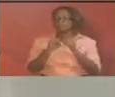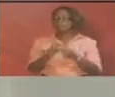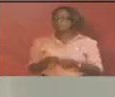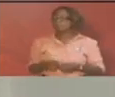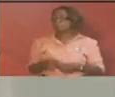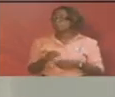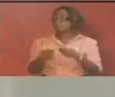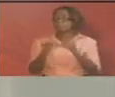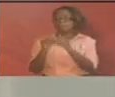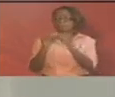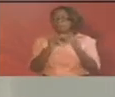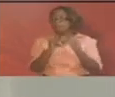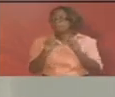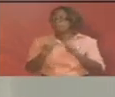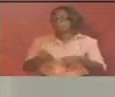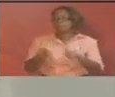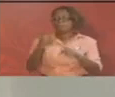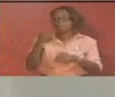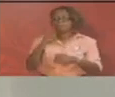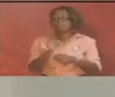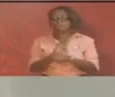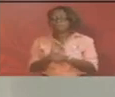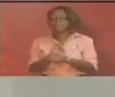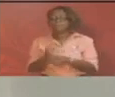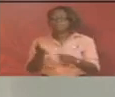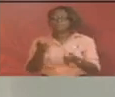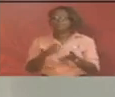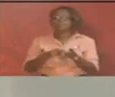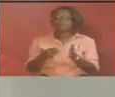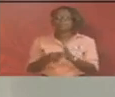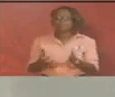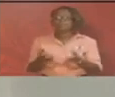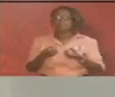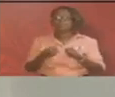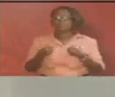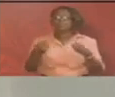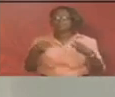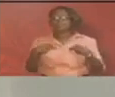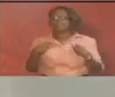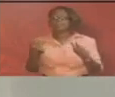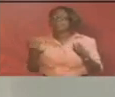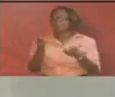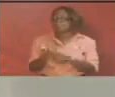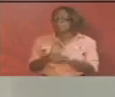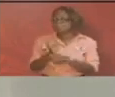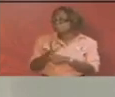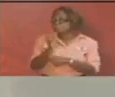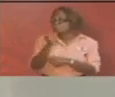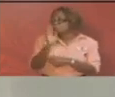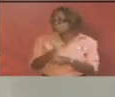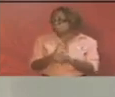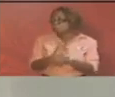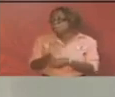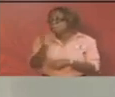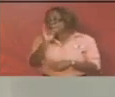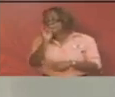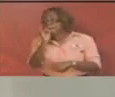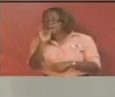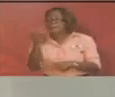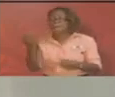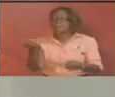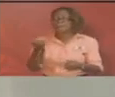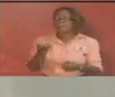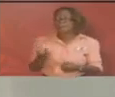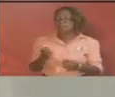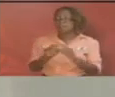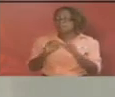equal opportunity for business, meaning that they can resume some level of in-house service minus the alcohol, no in-house